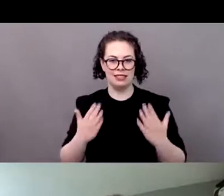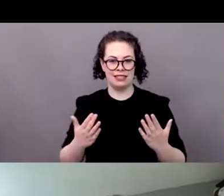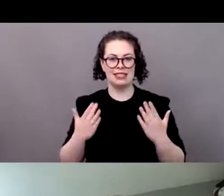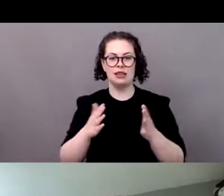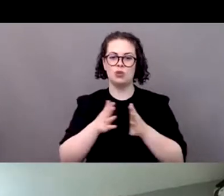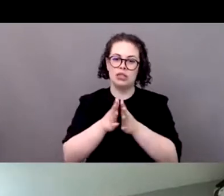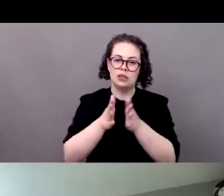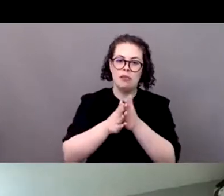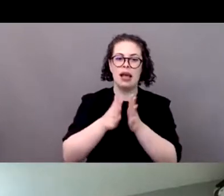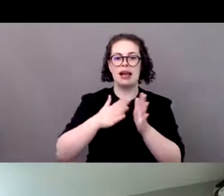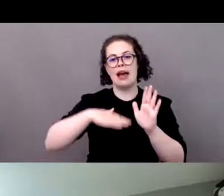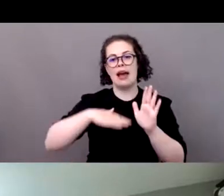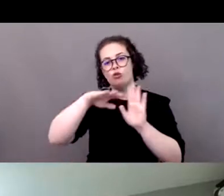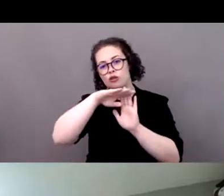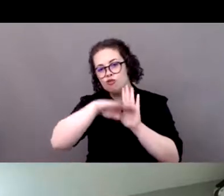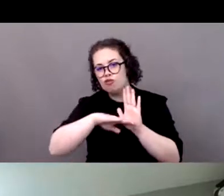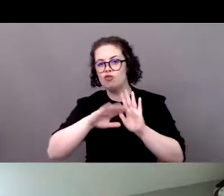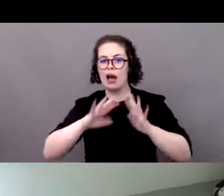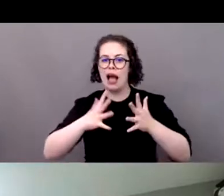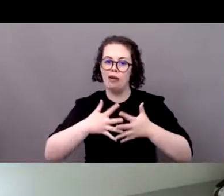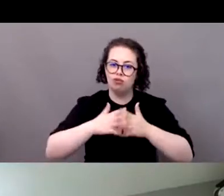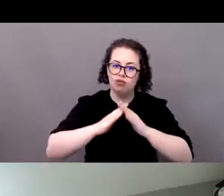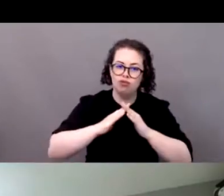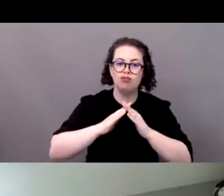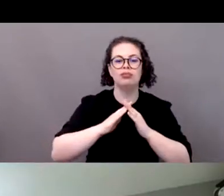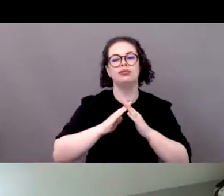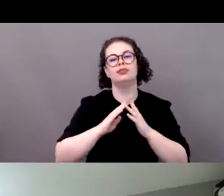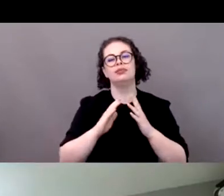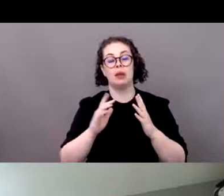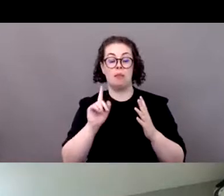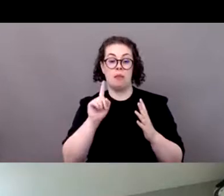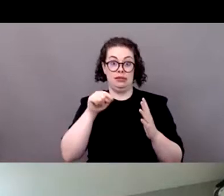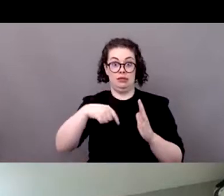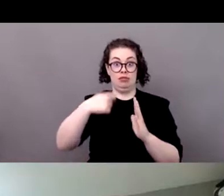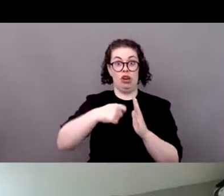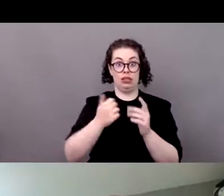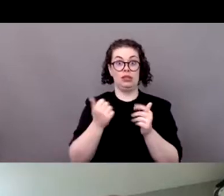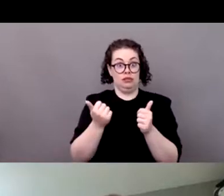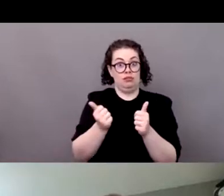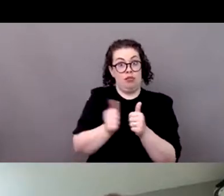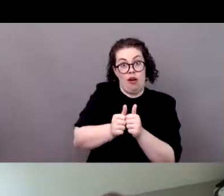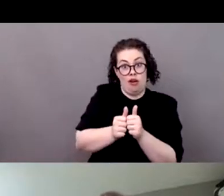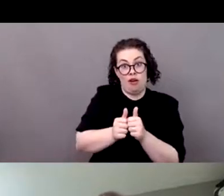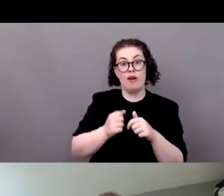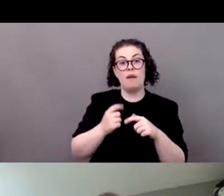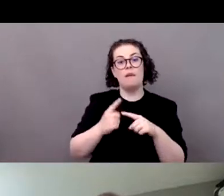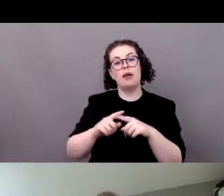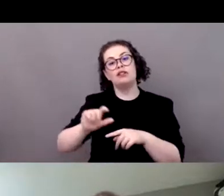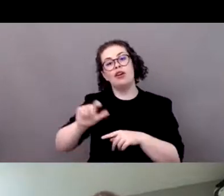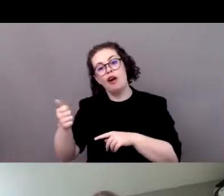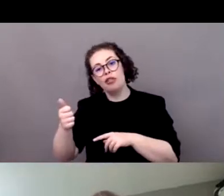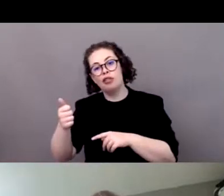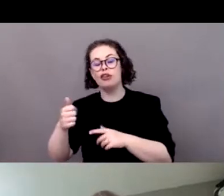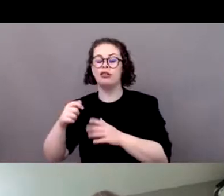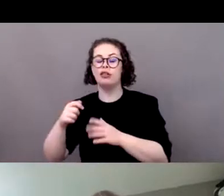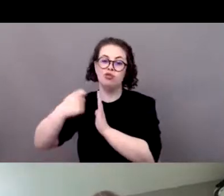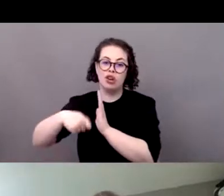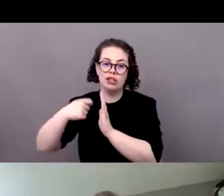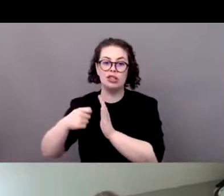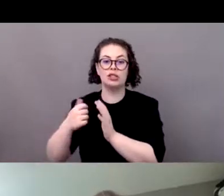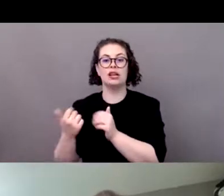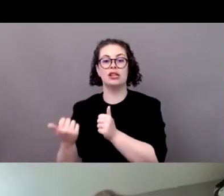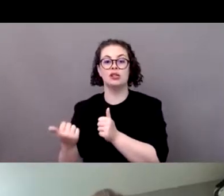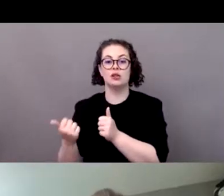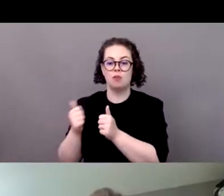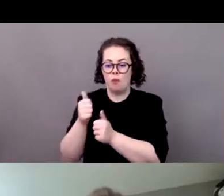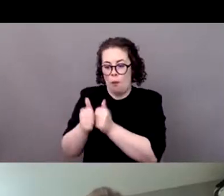the outputs of the project, but above all, we are partner as well for a sports hub Europe, that